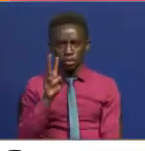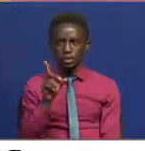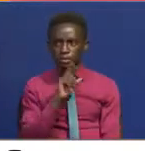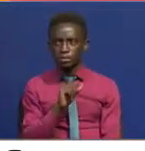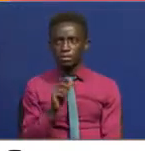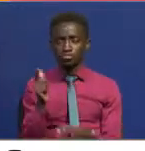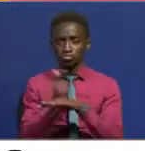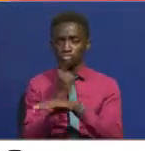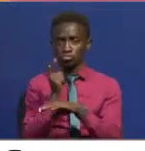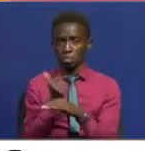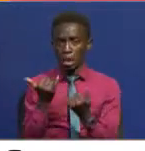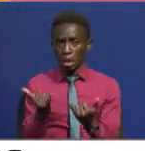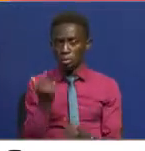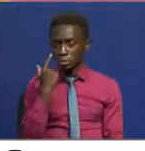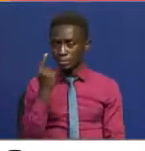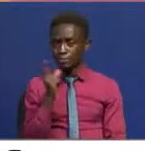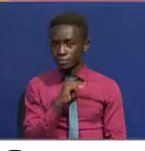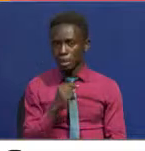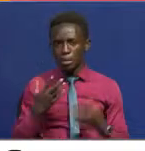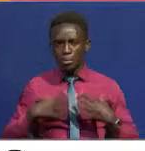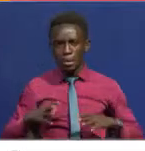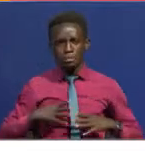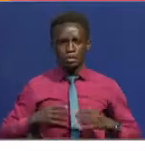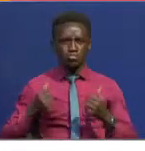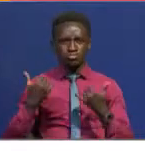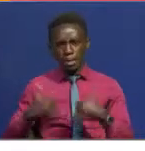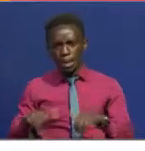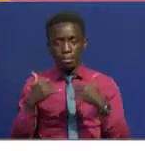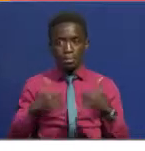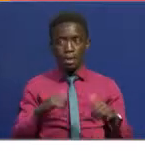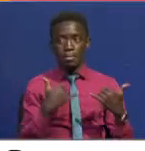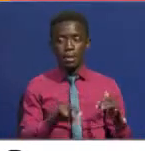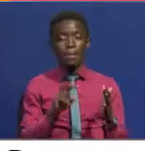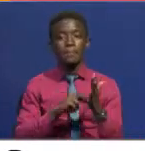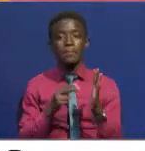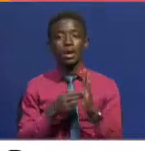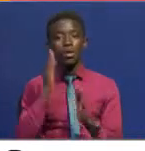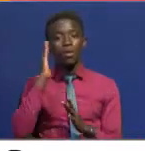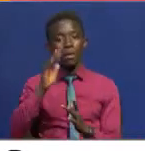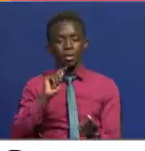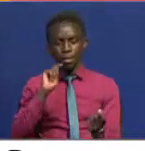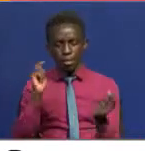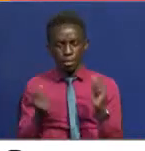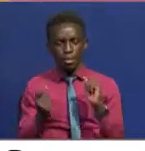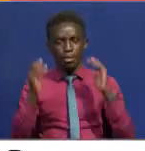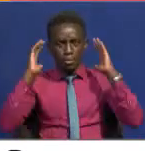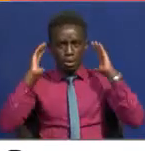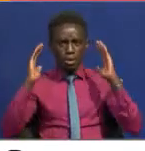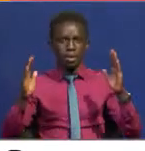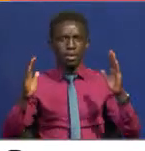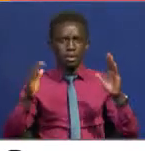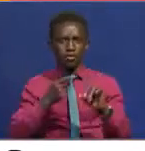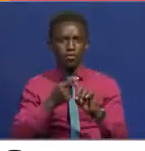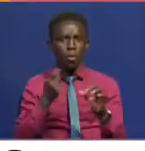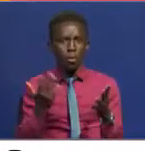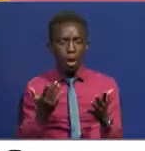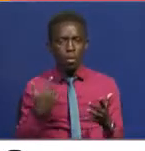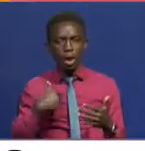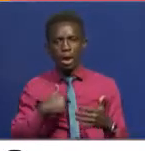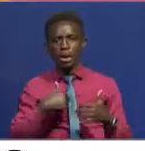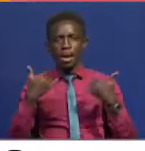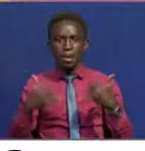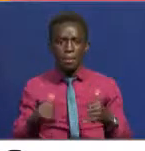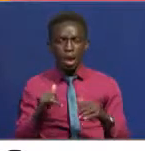that we've seen of, people playing Tchoukball, it's going to be a very big shift from where we play on